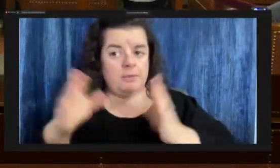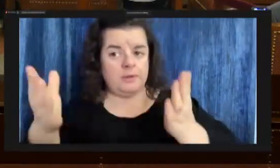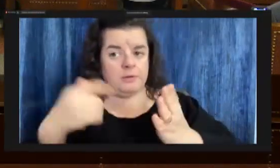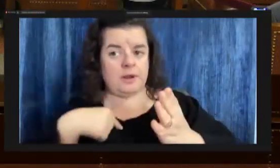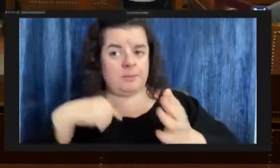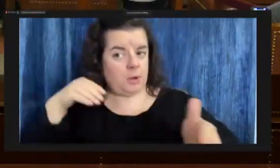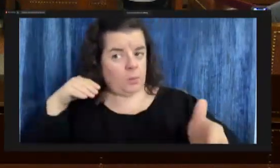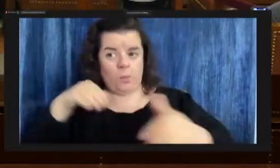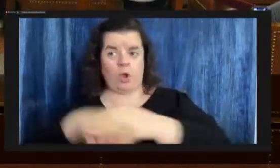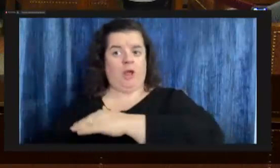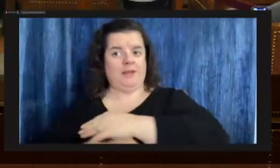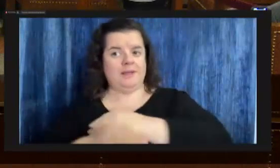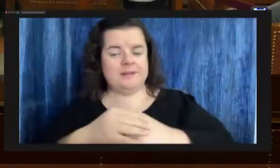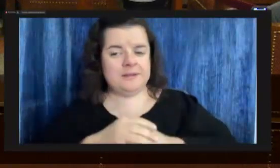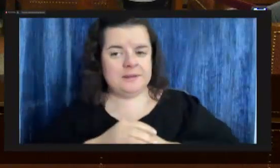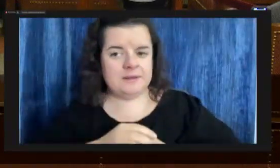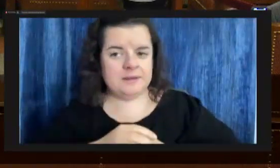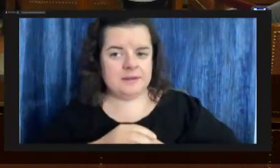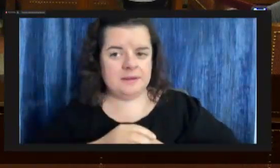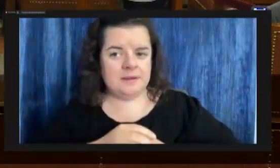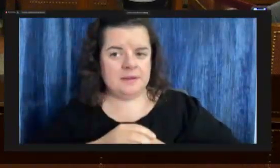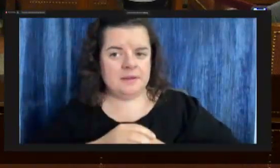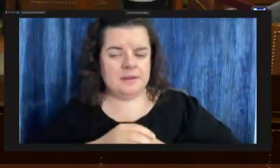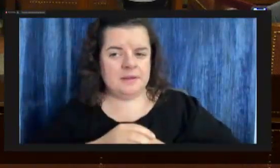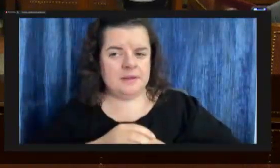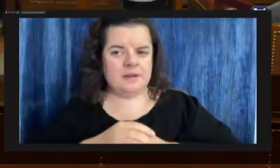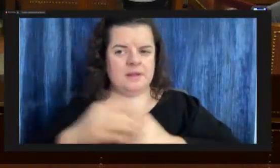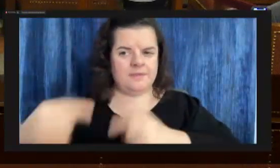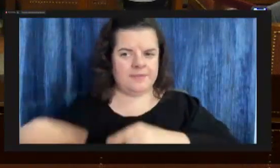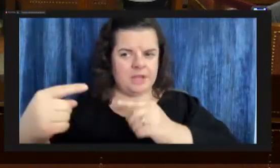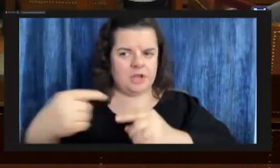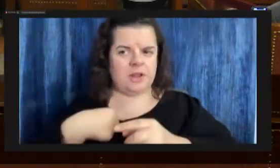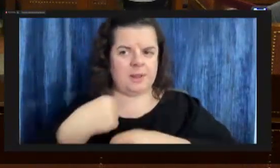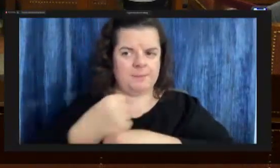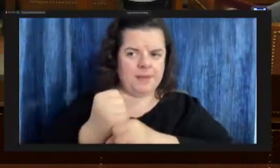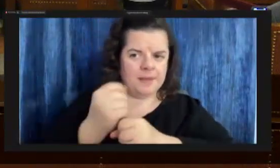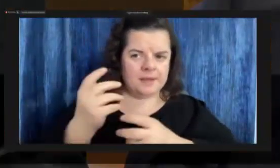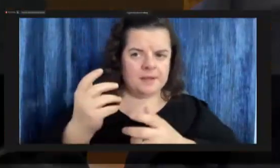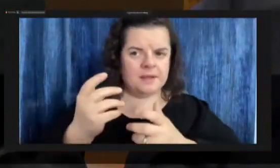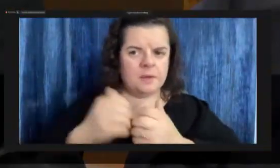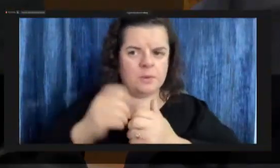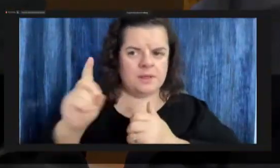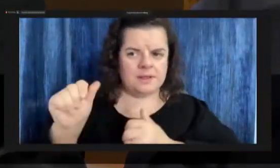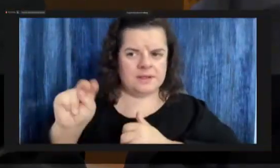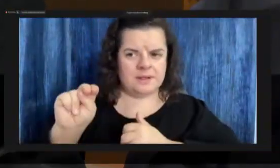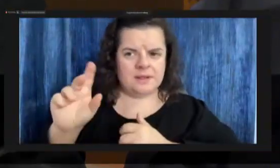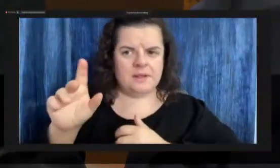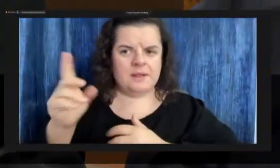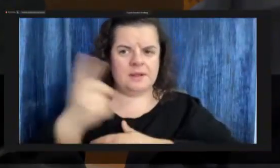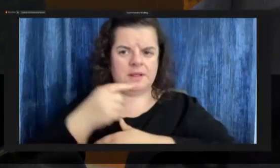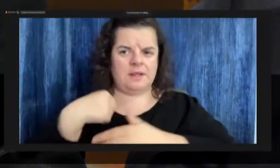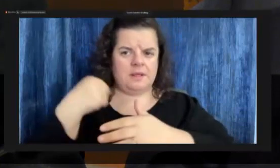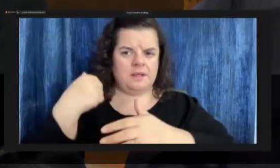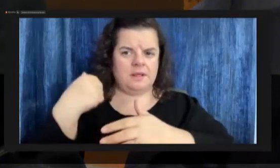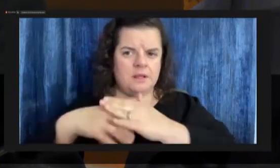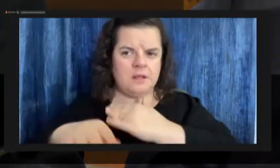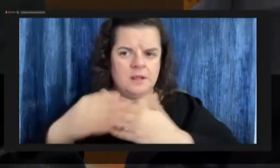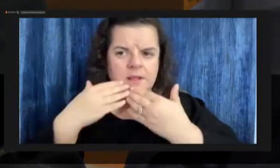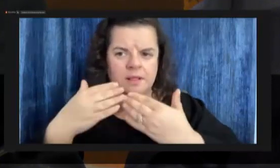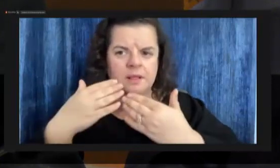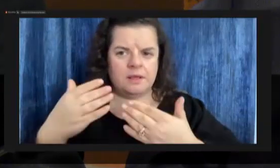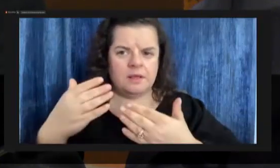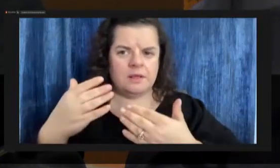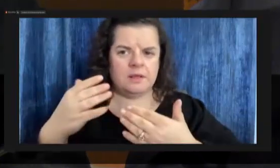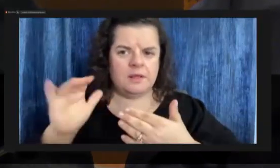in it. Okay. And the argument I have made from the day I walked in the door, thank you, Councilwoman, is to